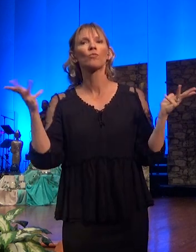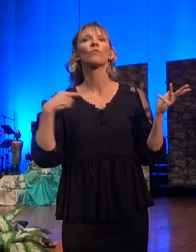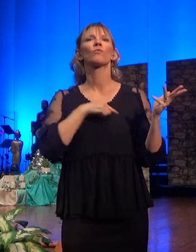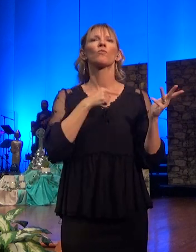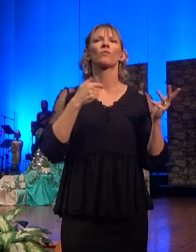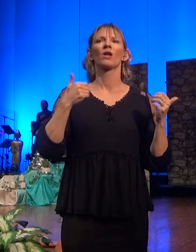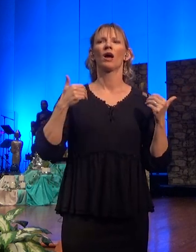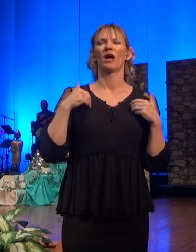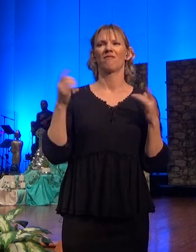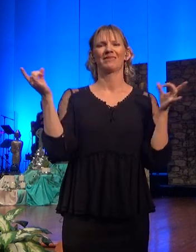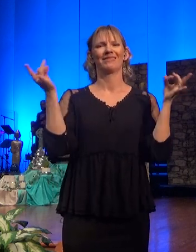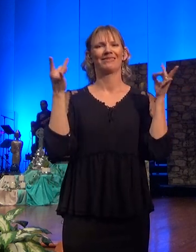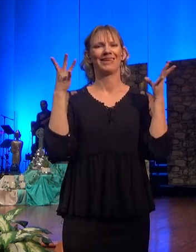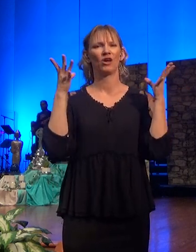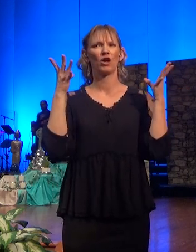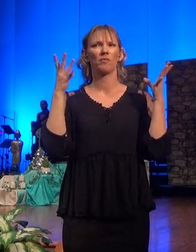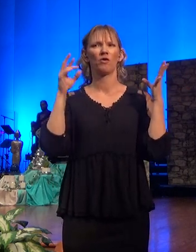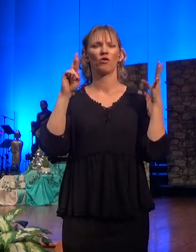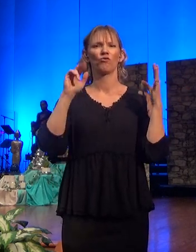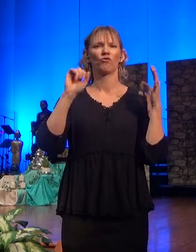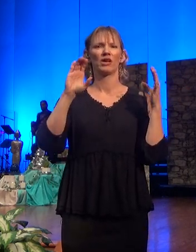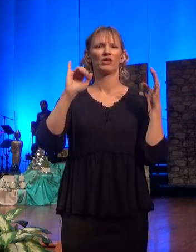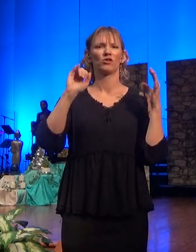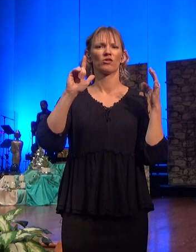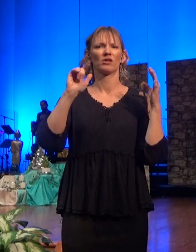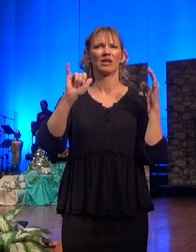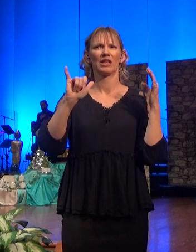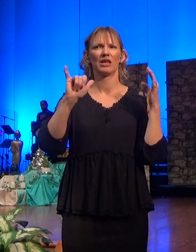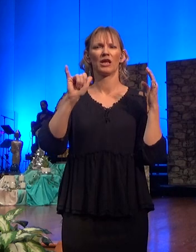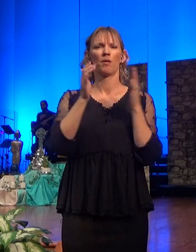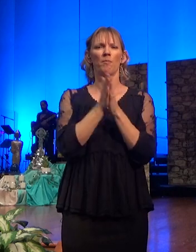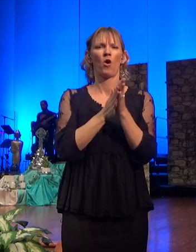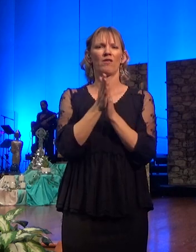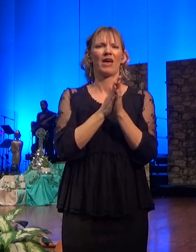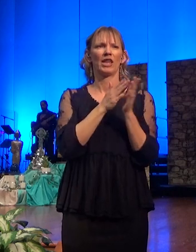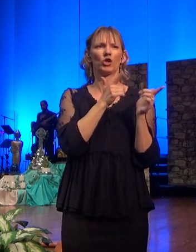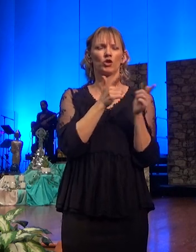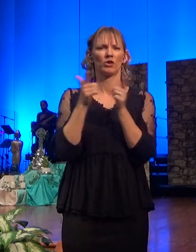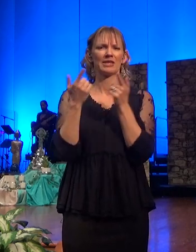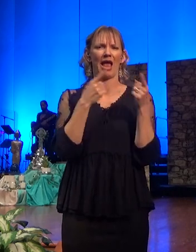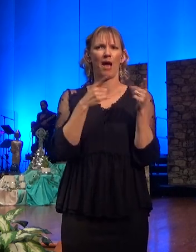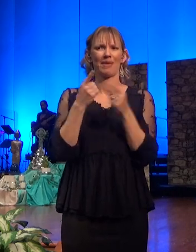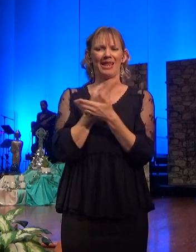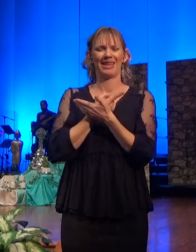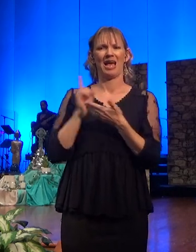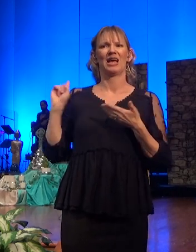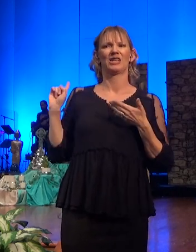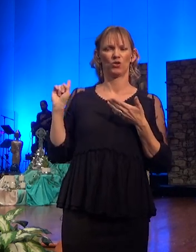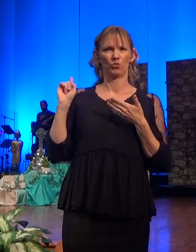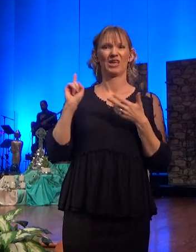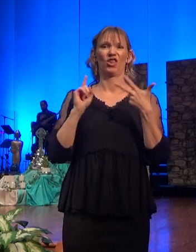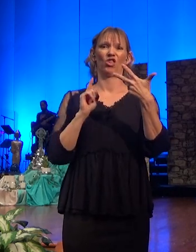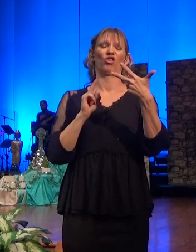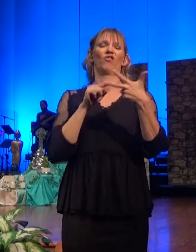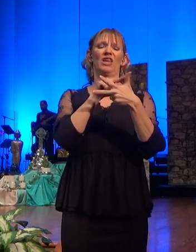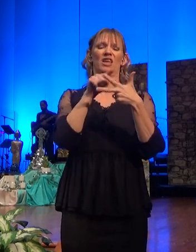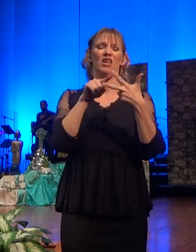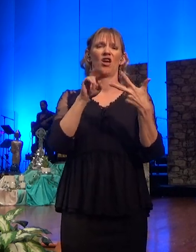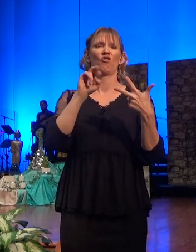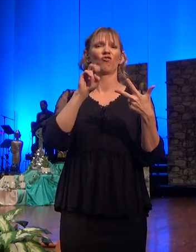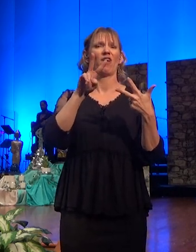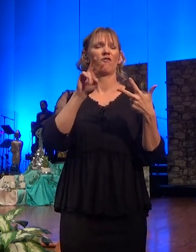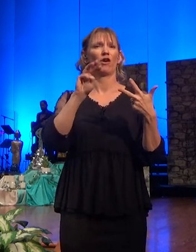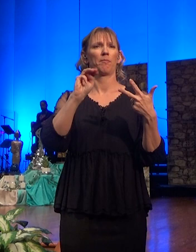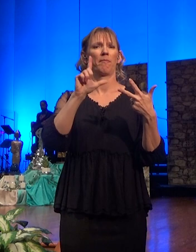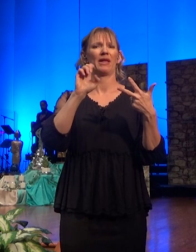these terrible racially motivated shootings that took place last week, and there was 3 of them actually, and Reverend Millie Forsberg is going to be holding a